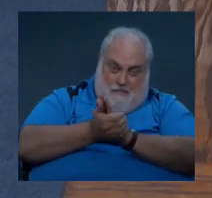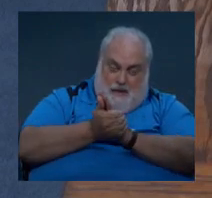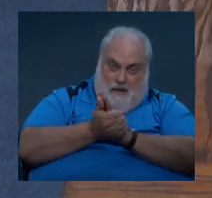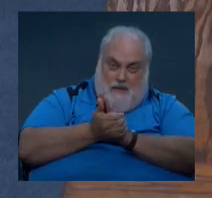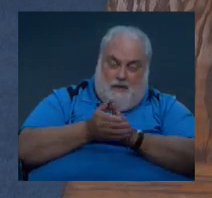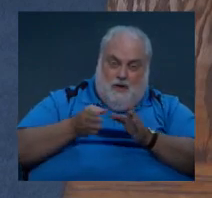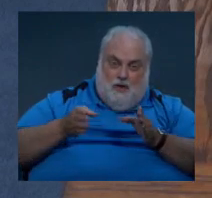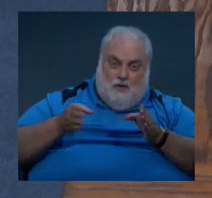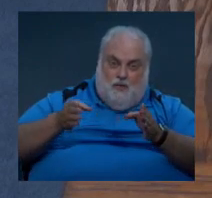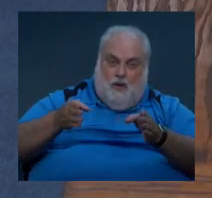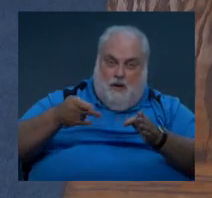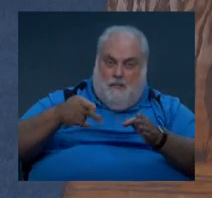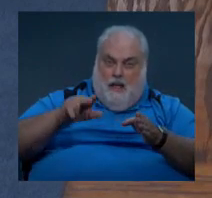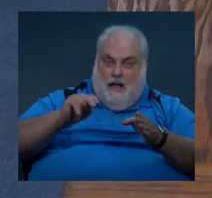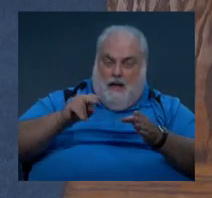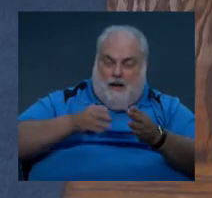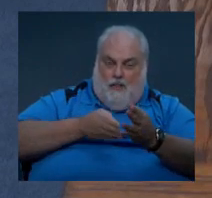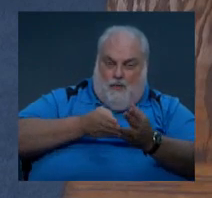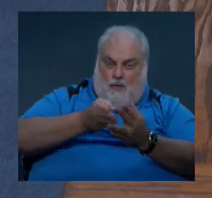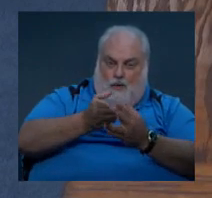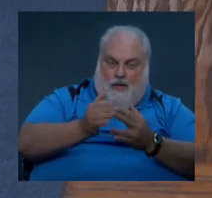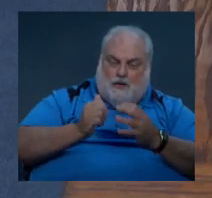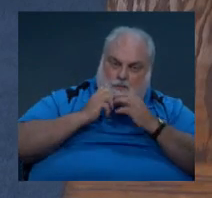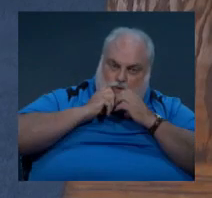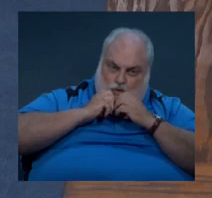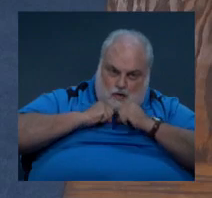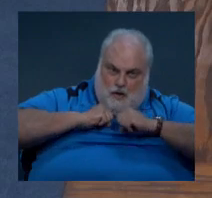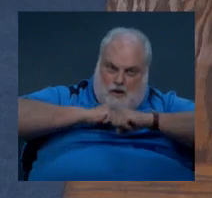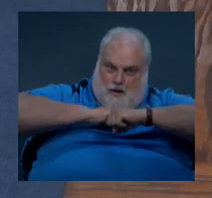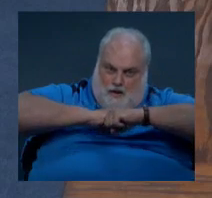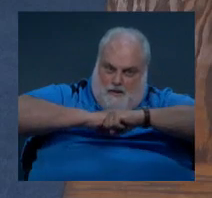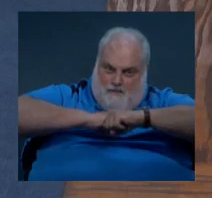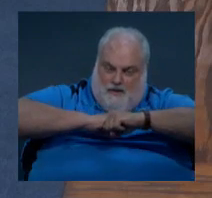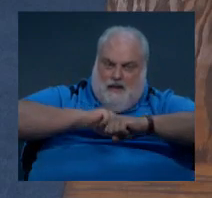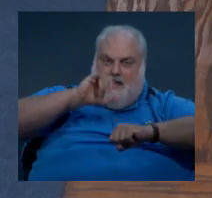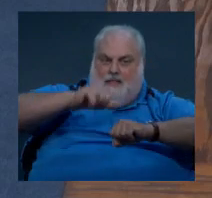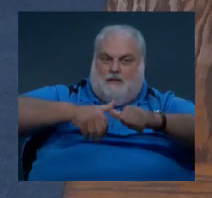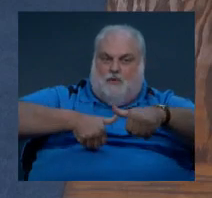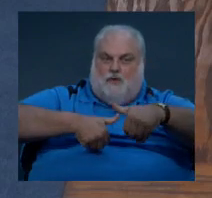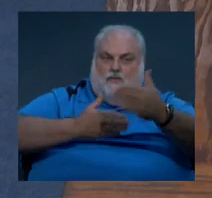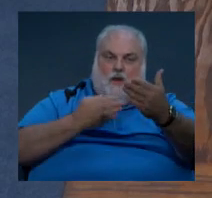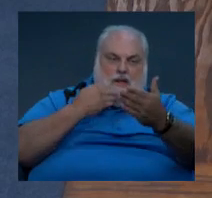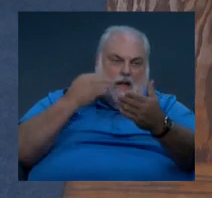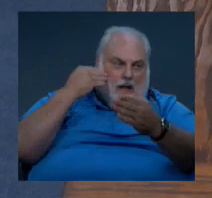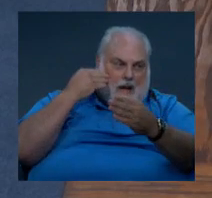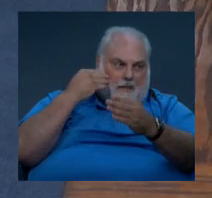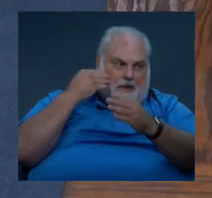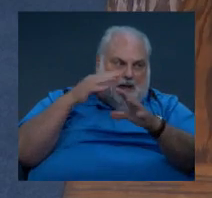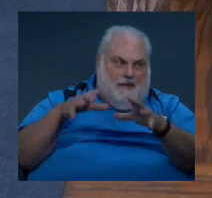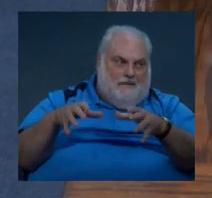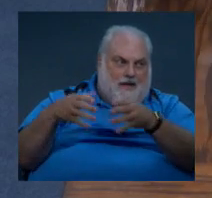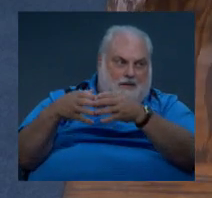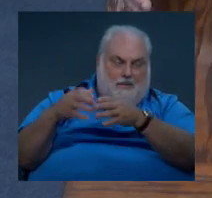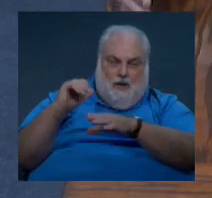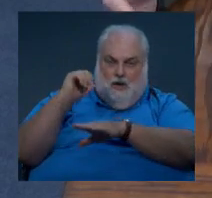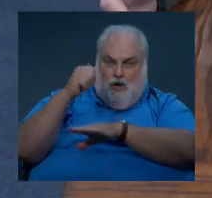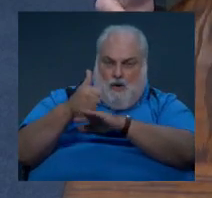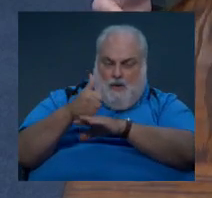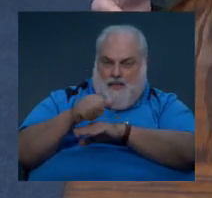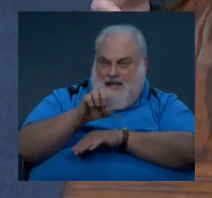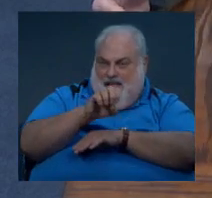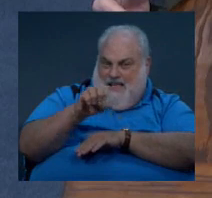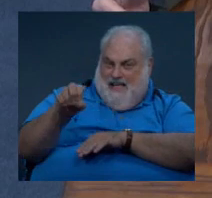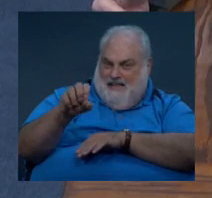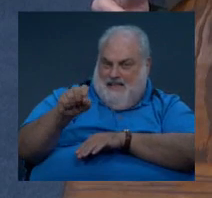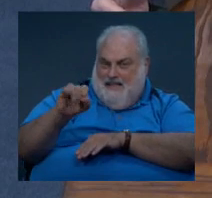master street plan through Fletcher's Hollow to preserve it. This proposed subdivision is to be located on the